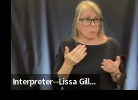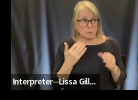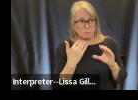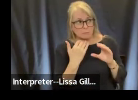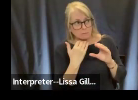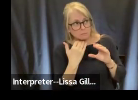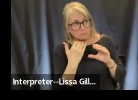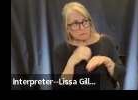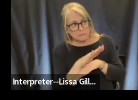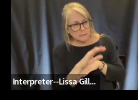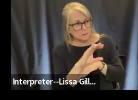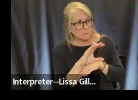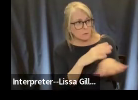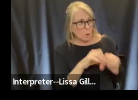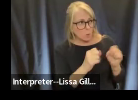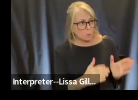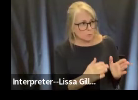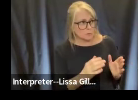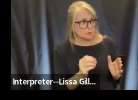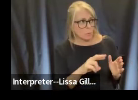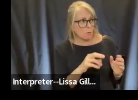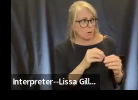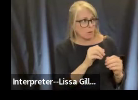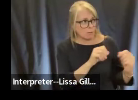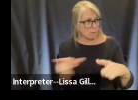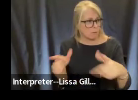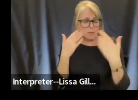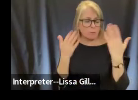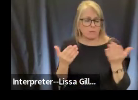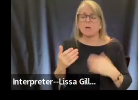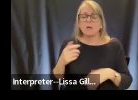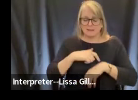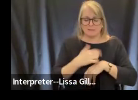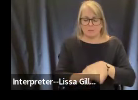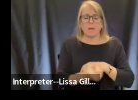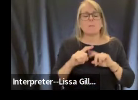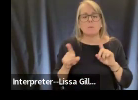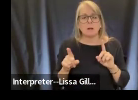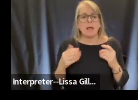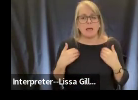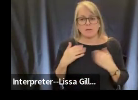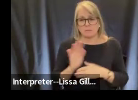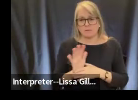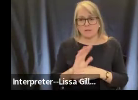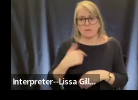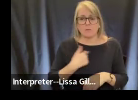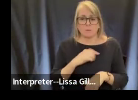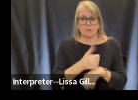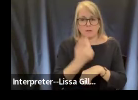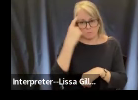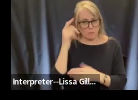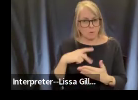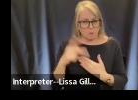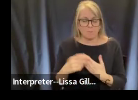who registered. It's whatever you guys want to do. I did have, and we ran out of time, but I did have a video that we had put together for this program. And